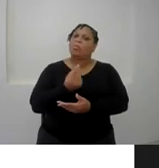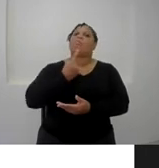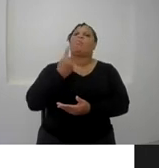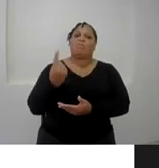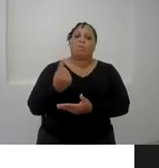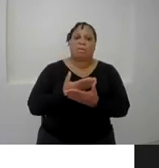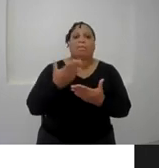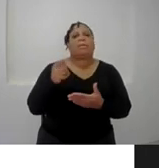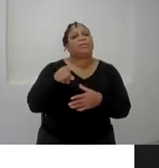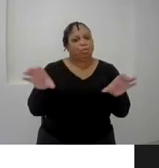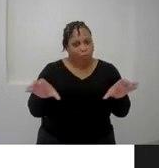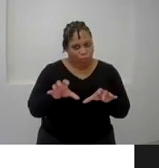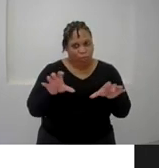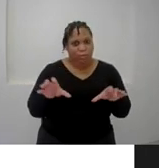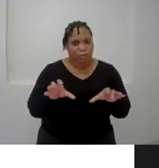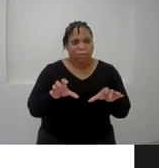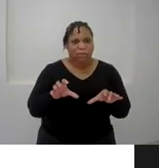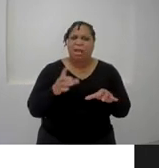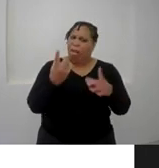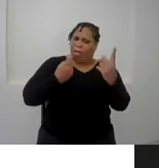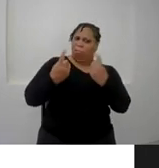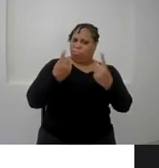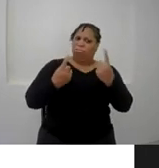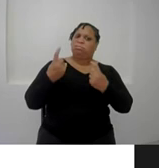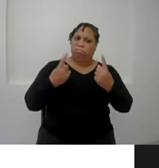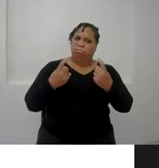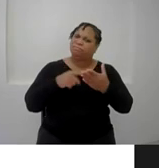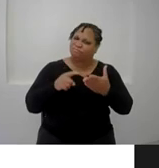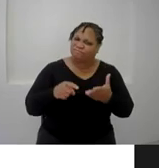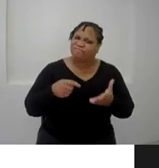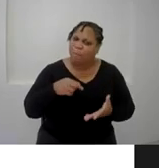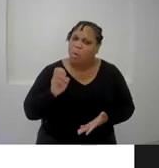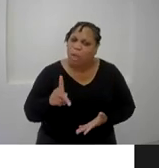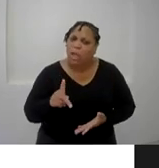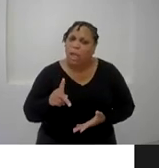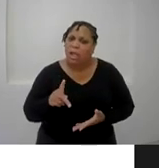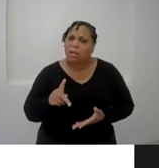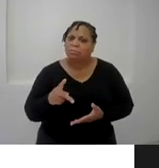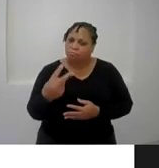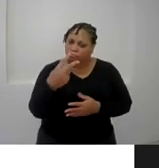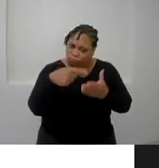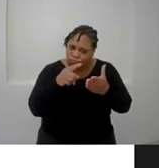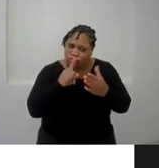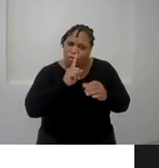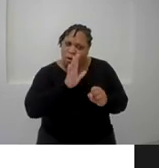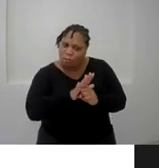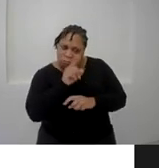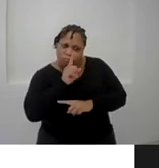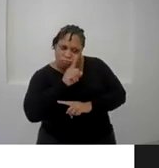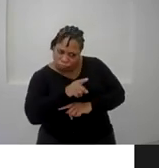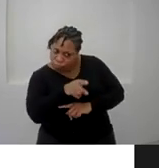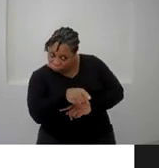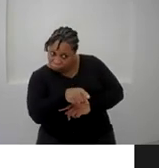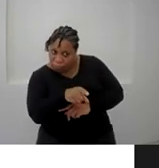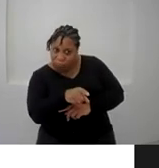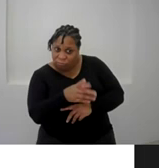things that you are doing. Keep asking me questions to check that I'm okay and look for confirmation for me